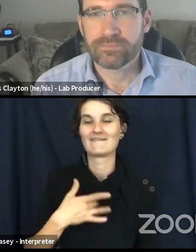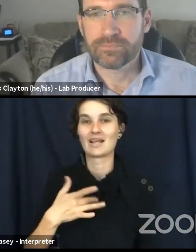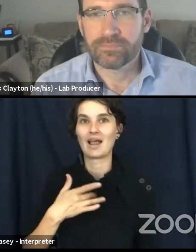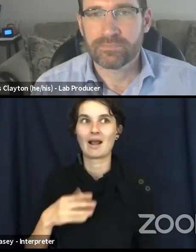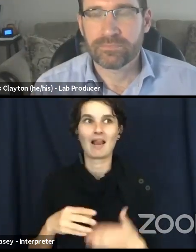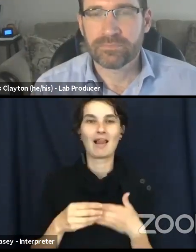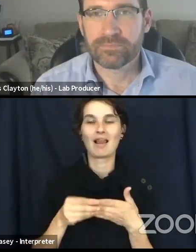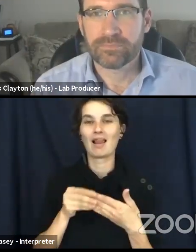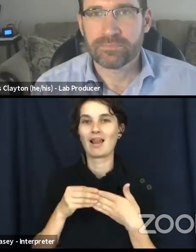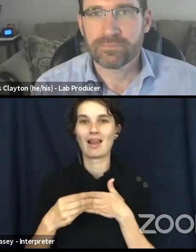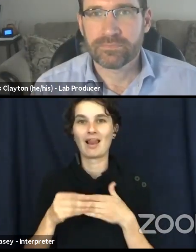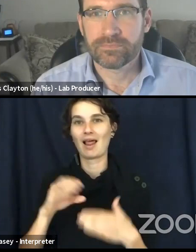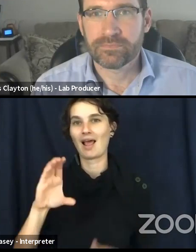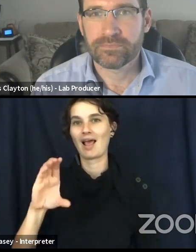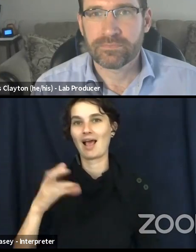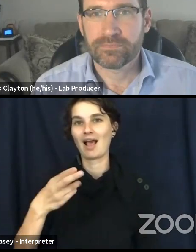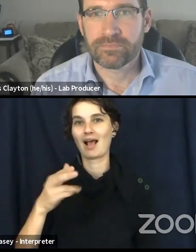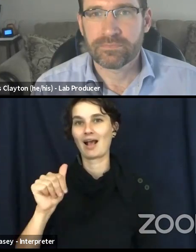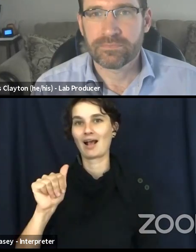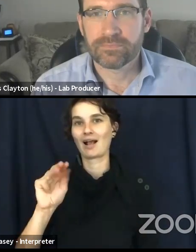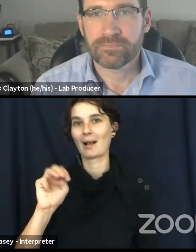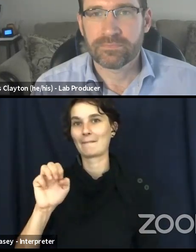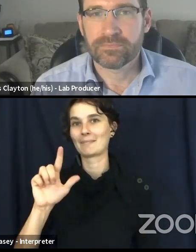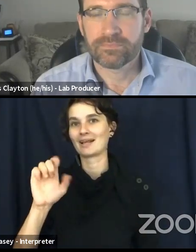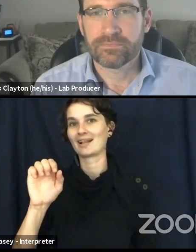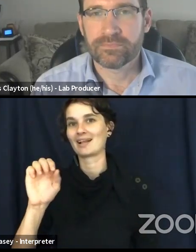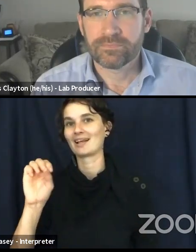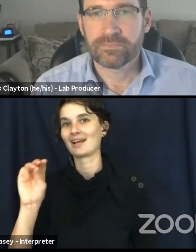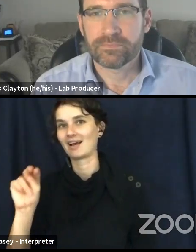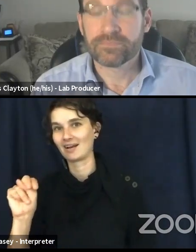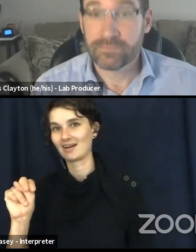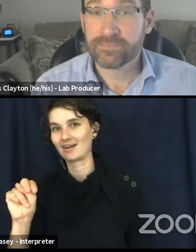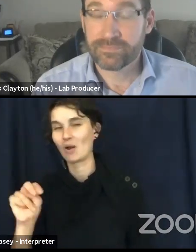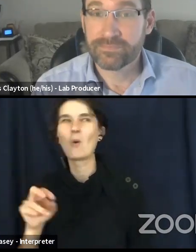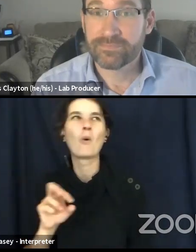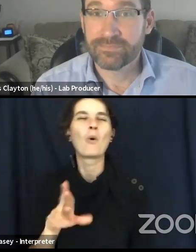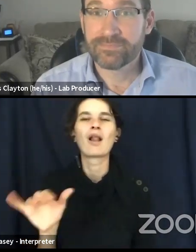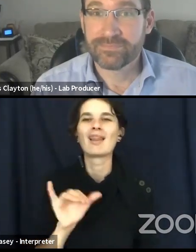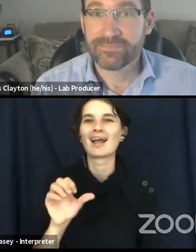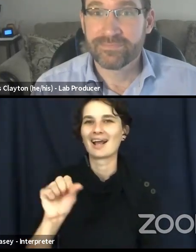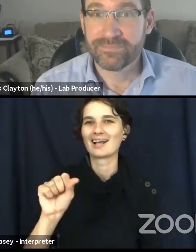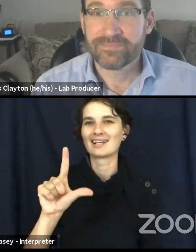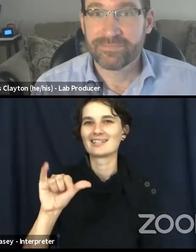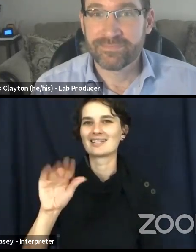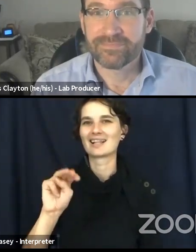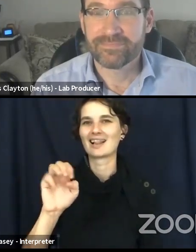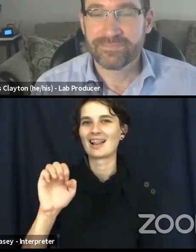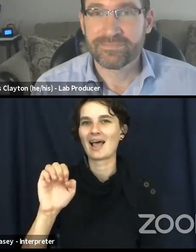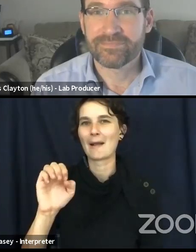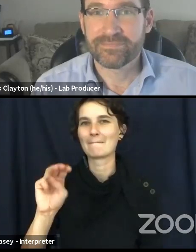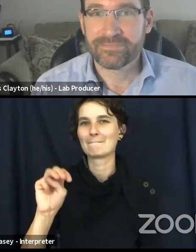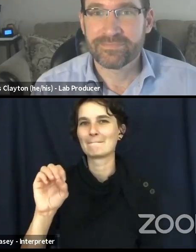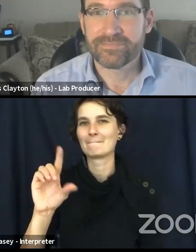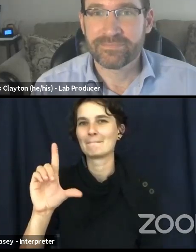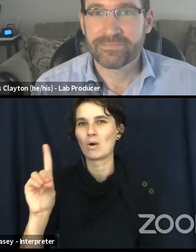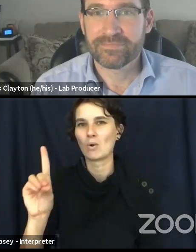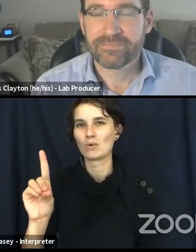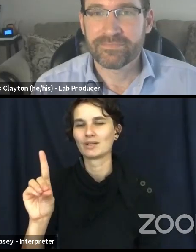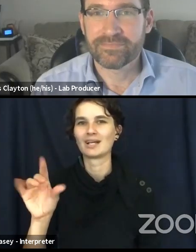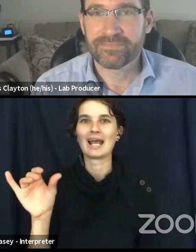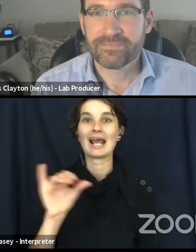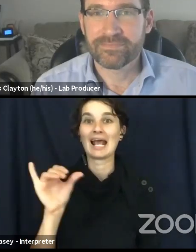and a metaphor that I've been thinking about a lot is slime mold, because slime mold is like these organic material that it's